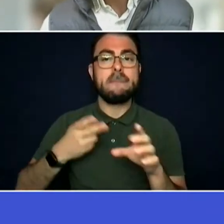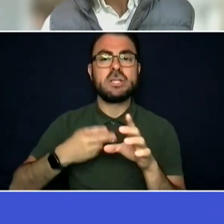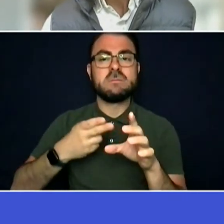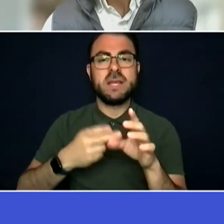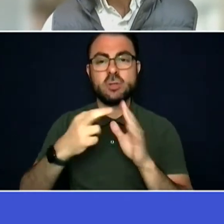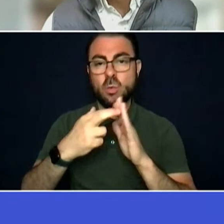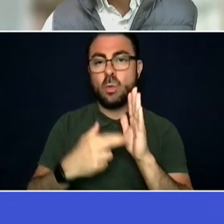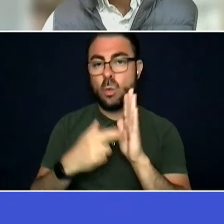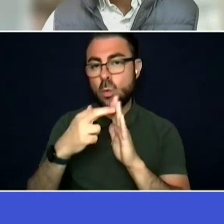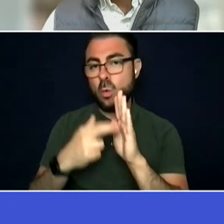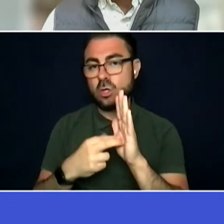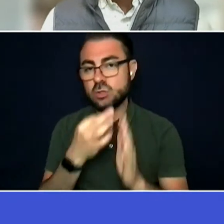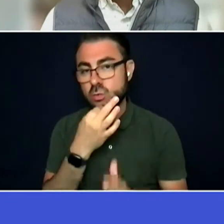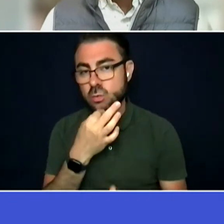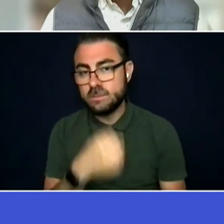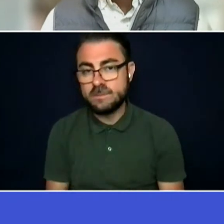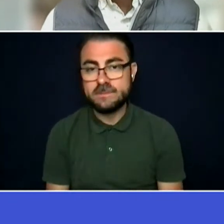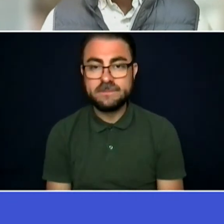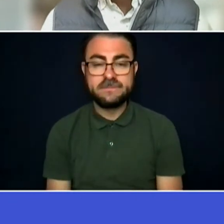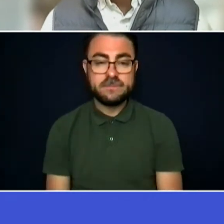second.